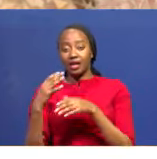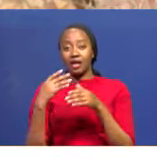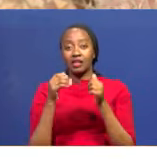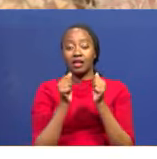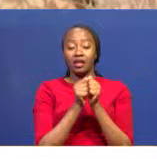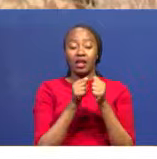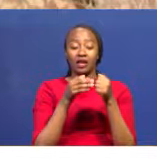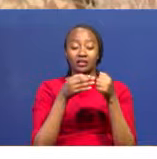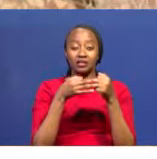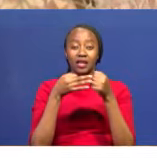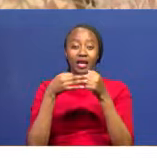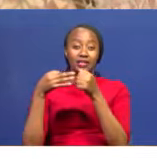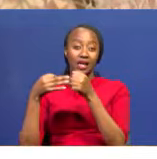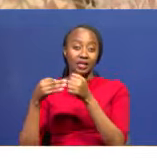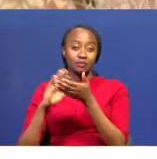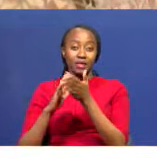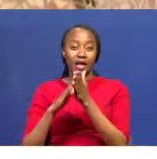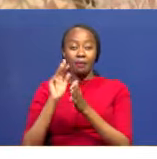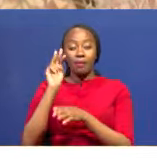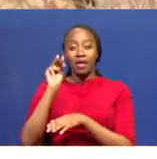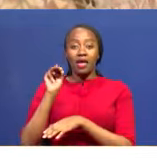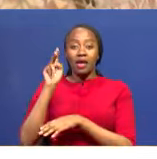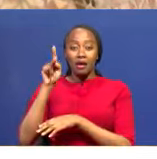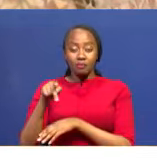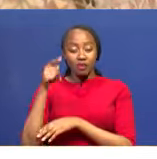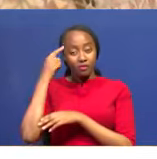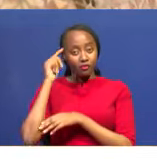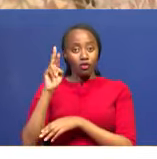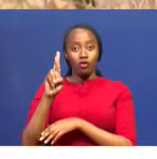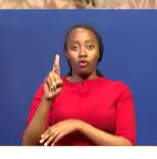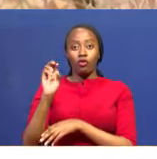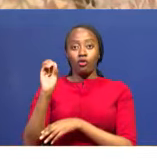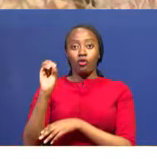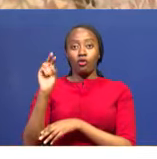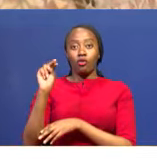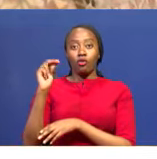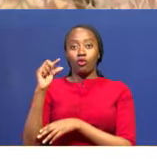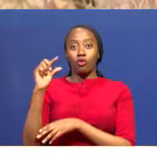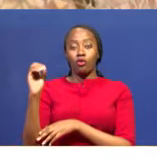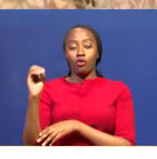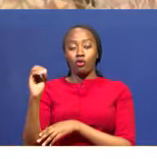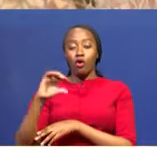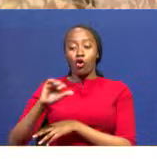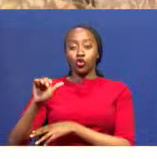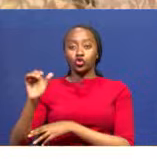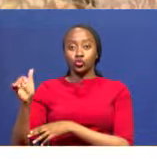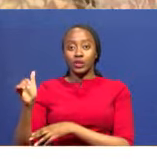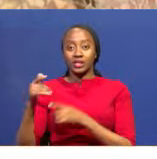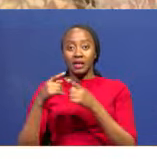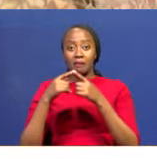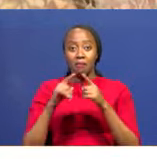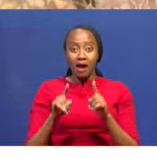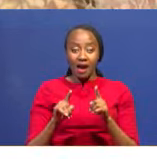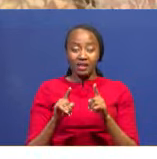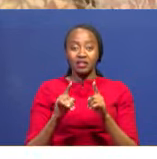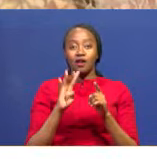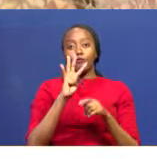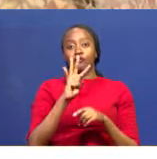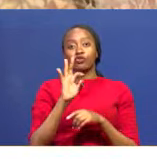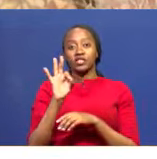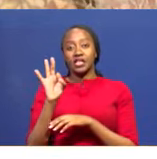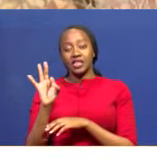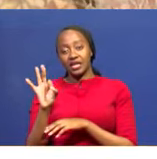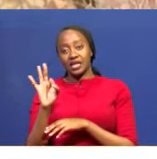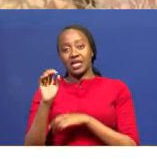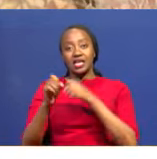1988, when he was elected member of parliament for Rongo constituency. At only 43 years of age, he became